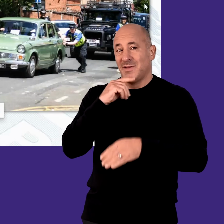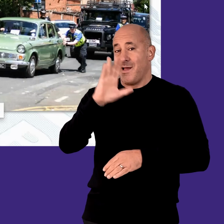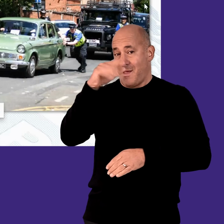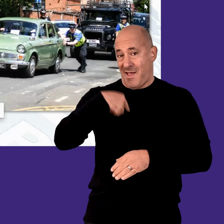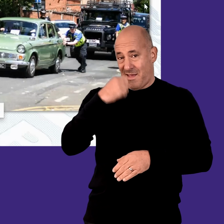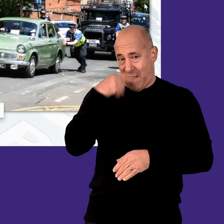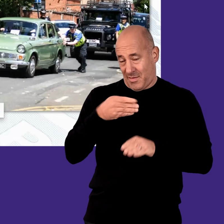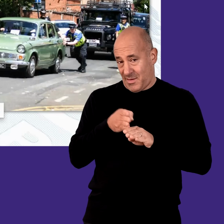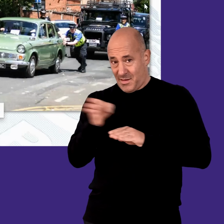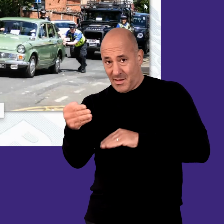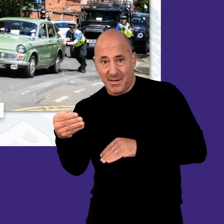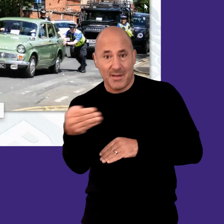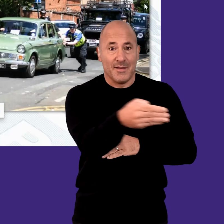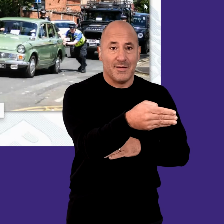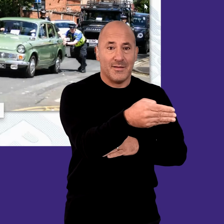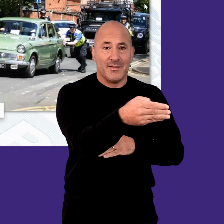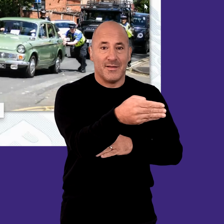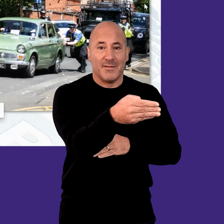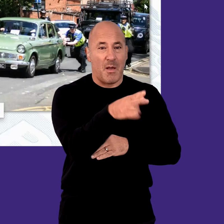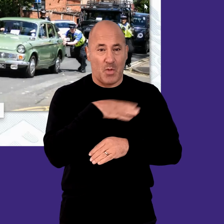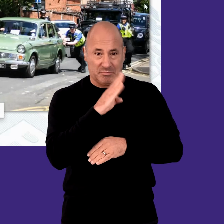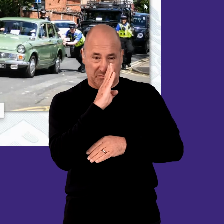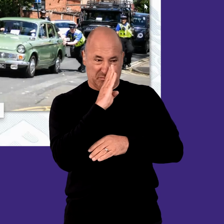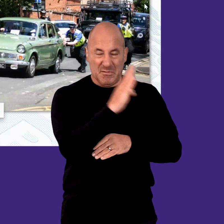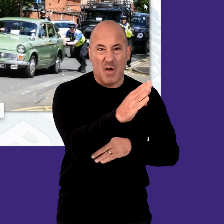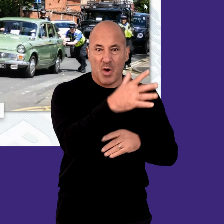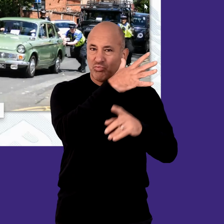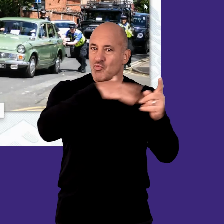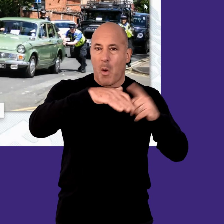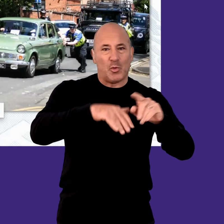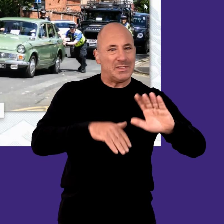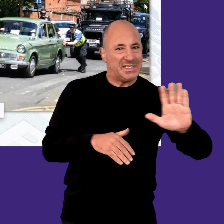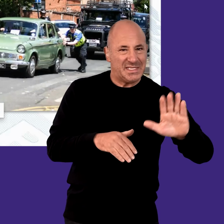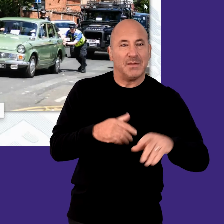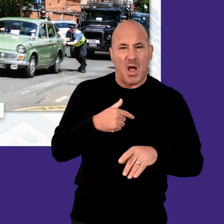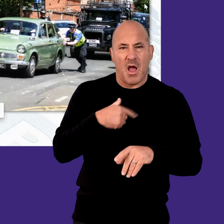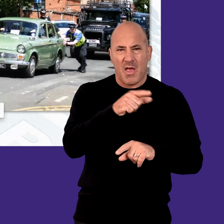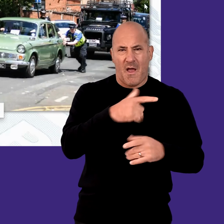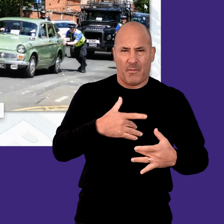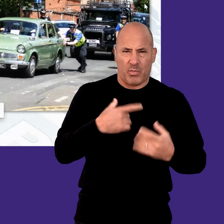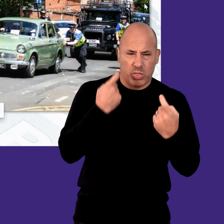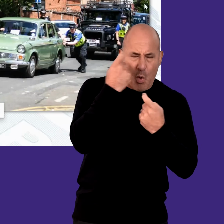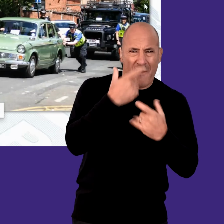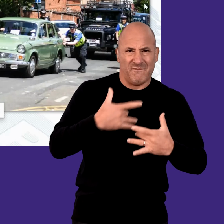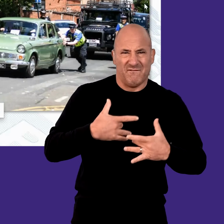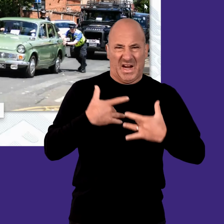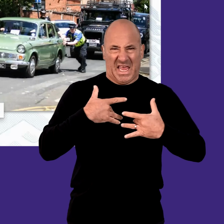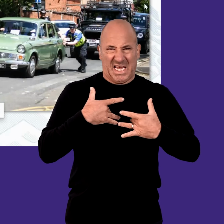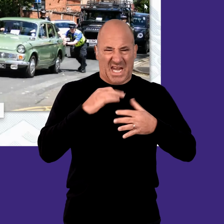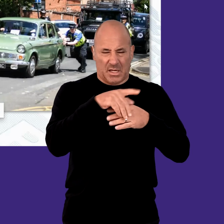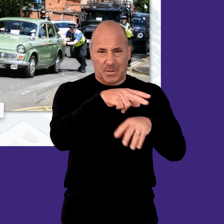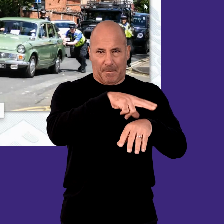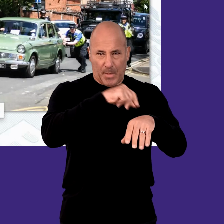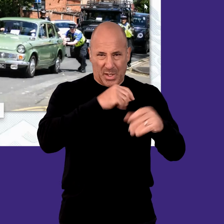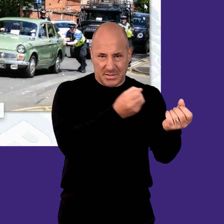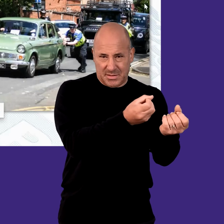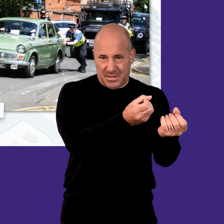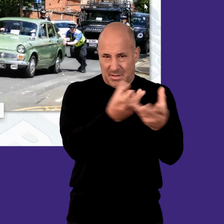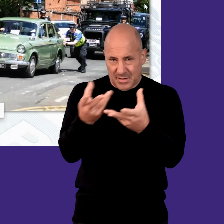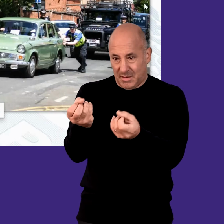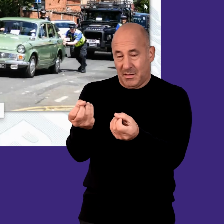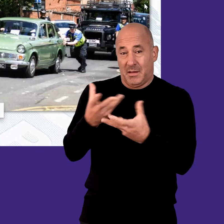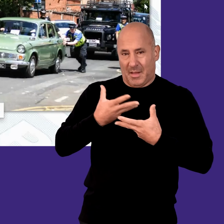way. And the trust sometimes offered that third party facilitation to help us to not